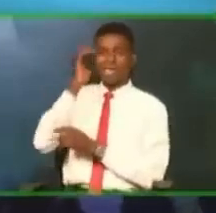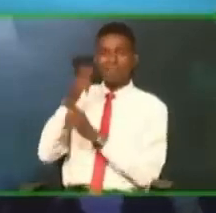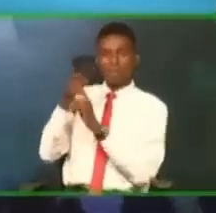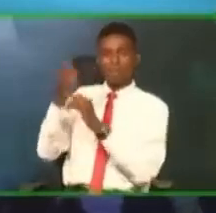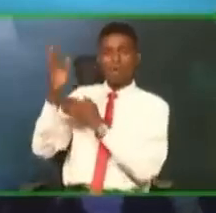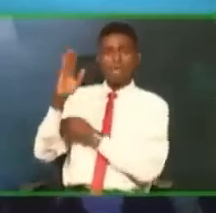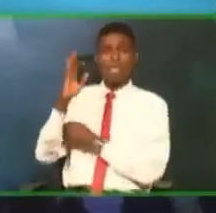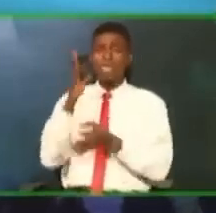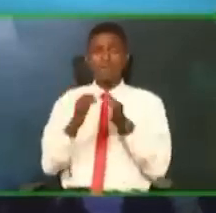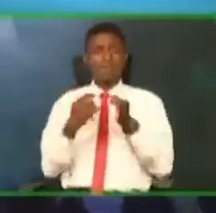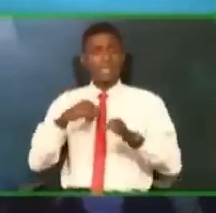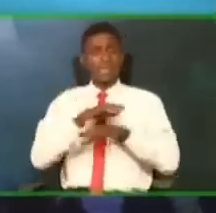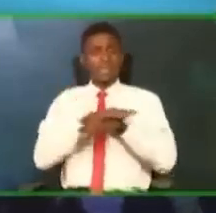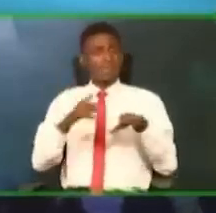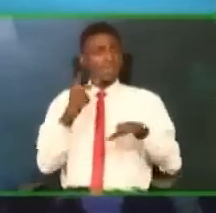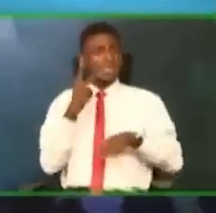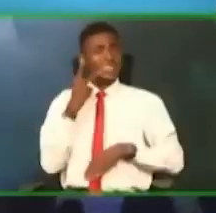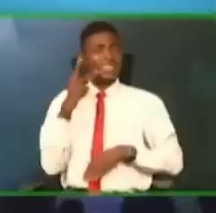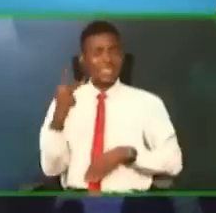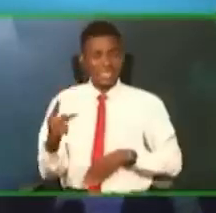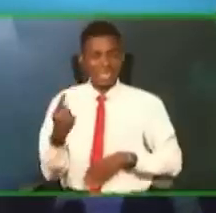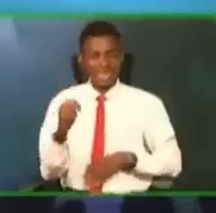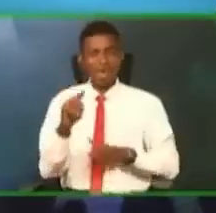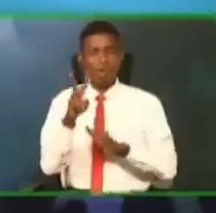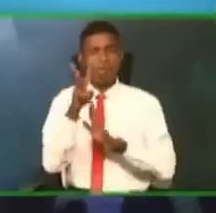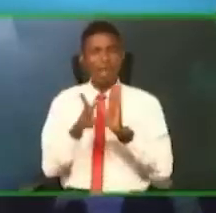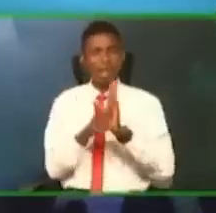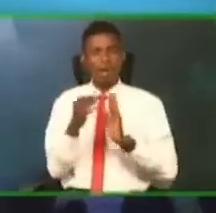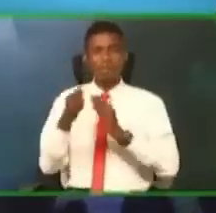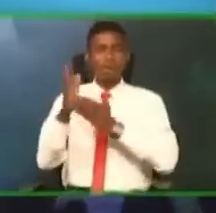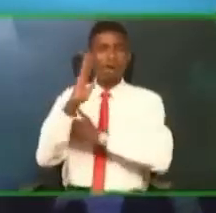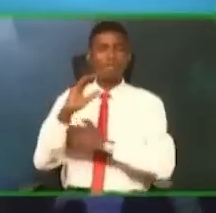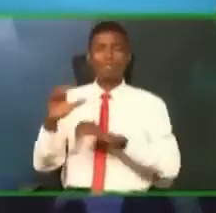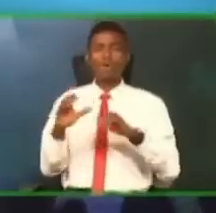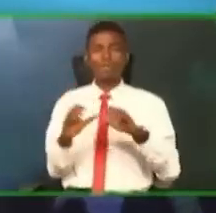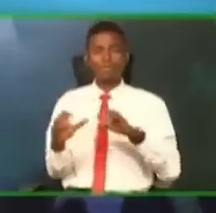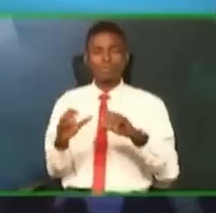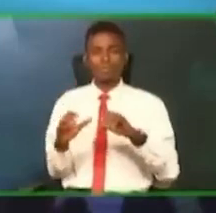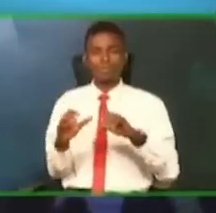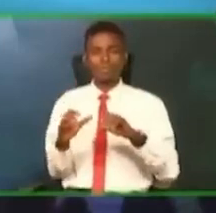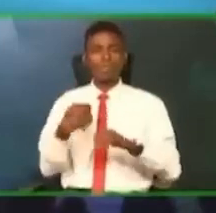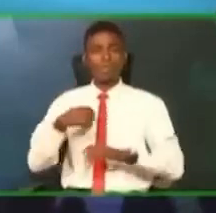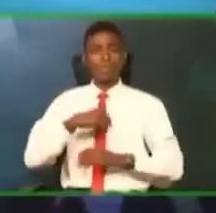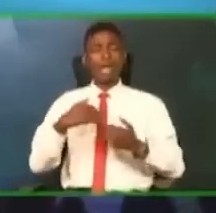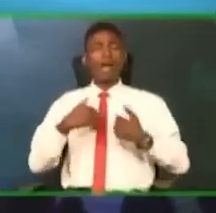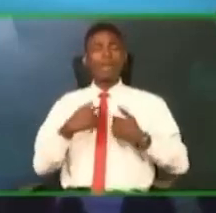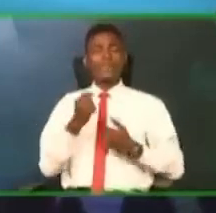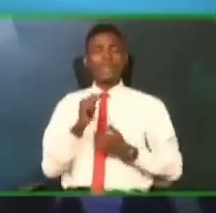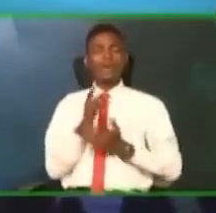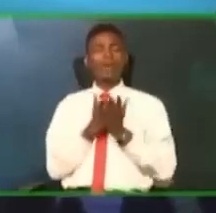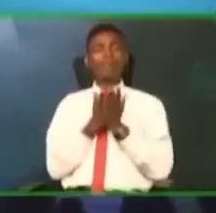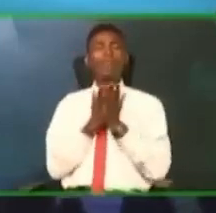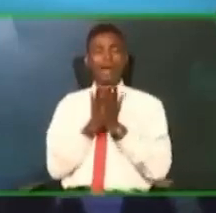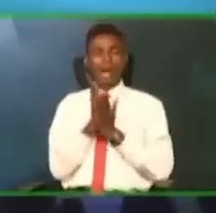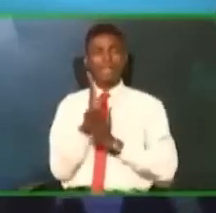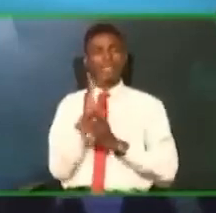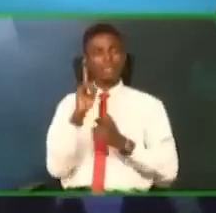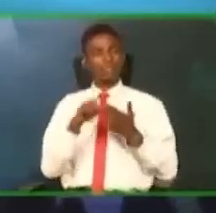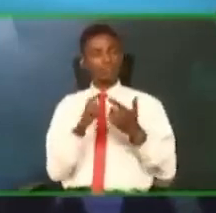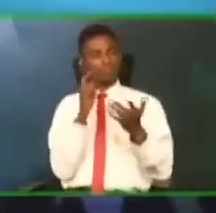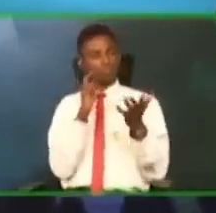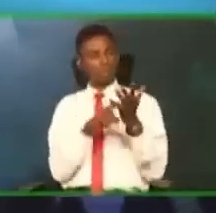done as you obey what you perceive that you heard, we have a right from the authority of scripture to vet